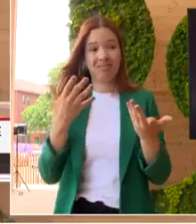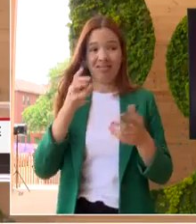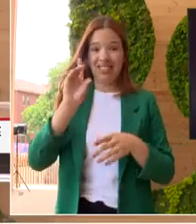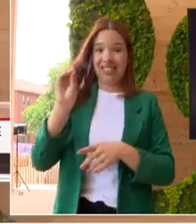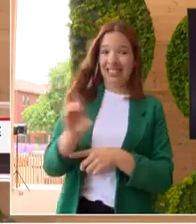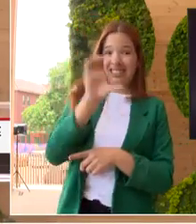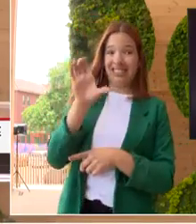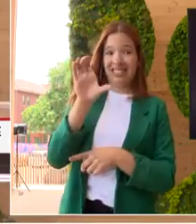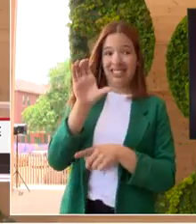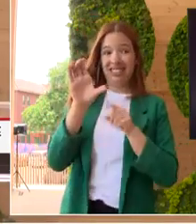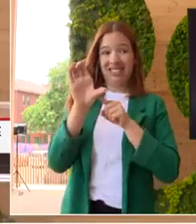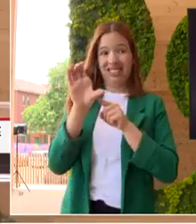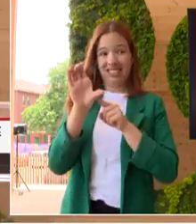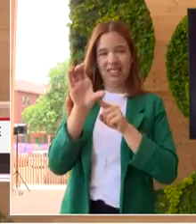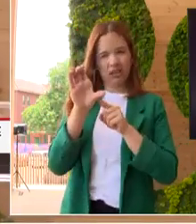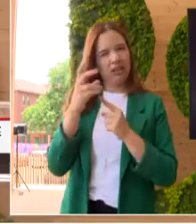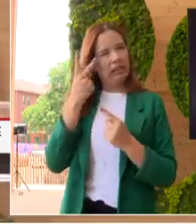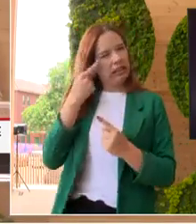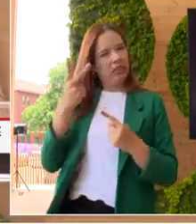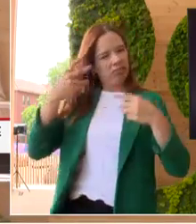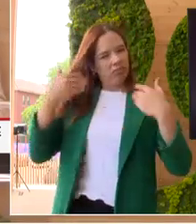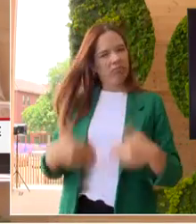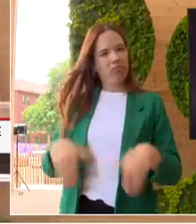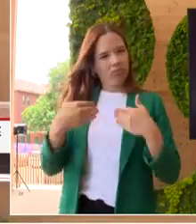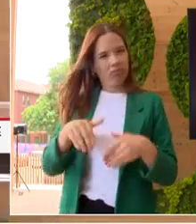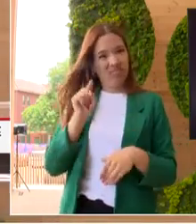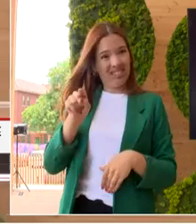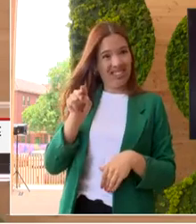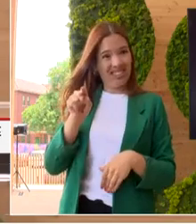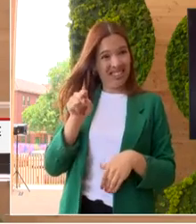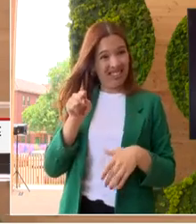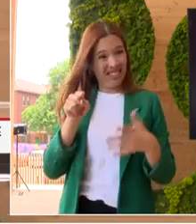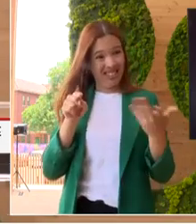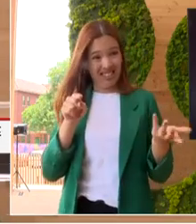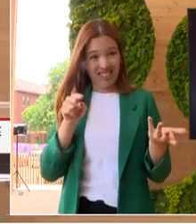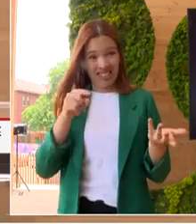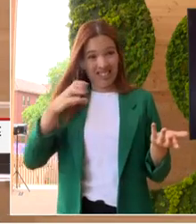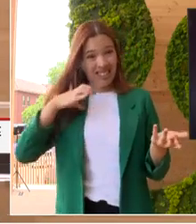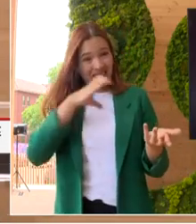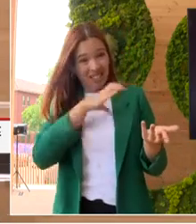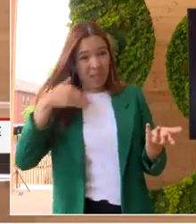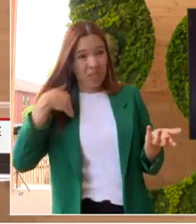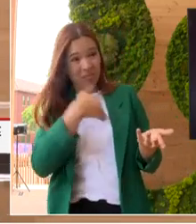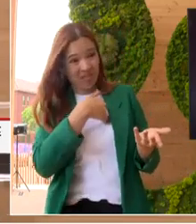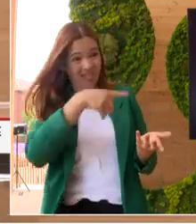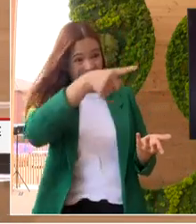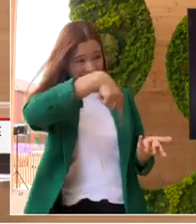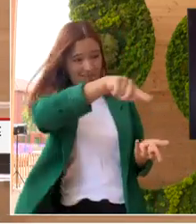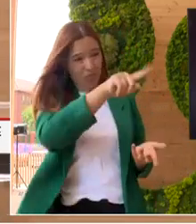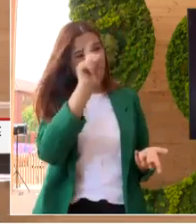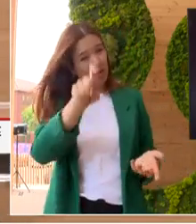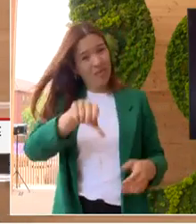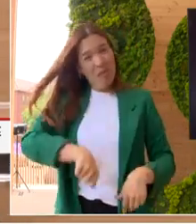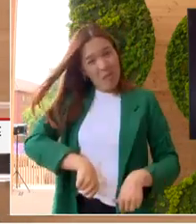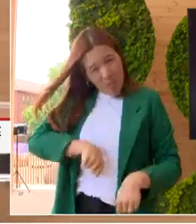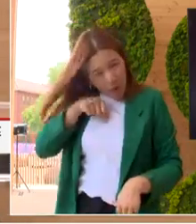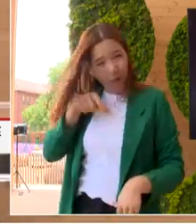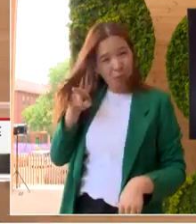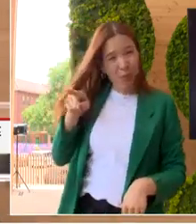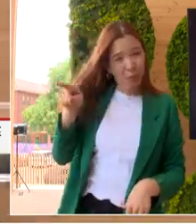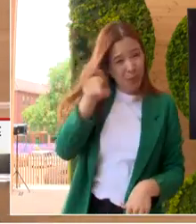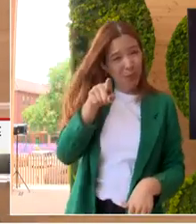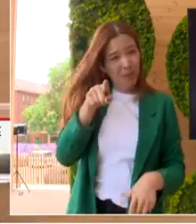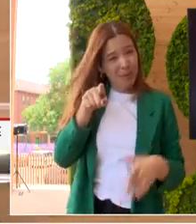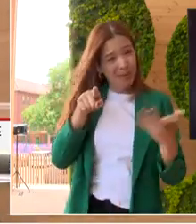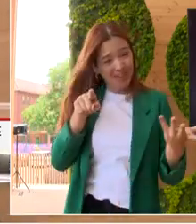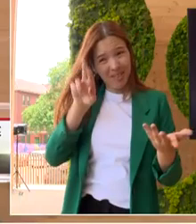Mayor.dc.gov. We're also very proud, and council member, you should be very proud of this, and I'm happy to see Rich Ray's